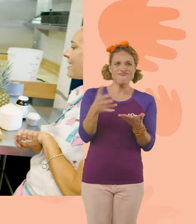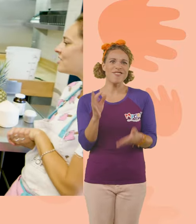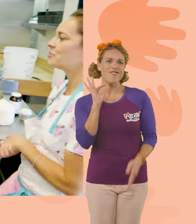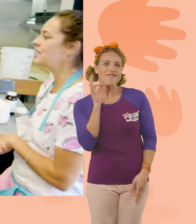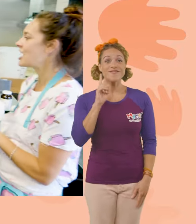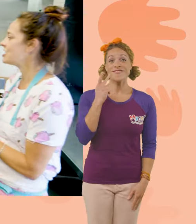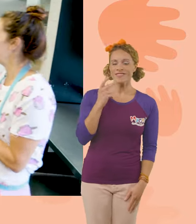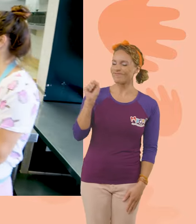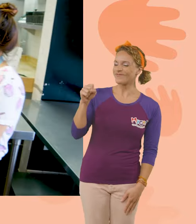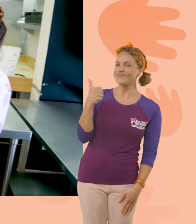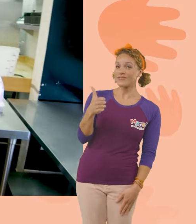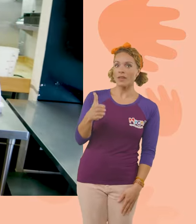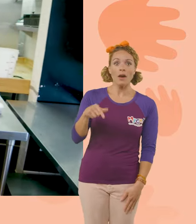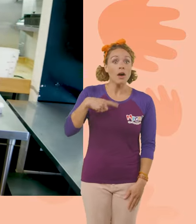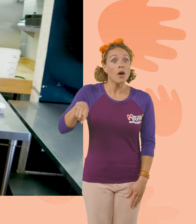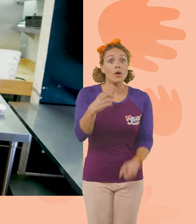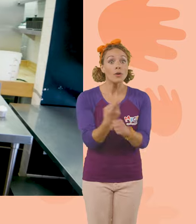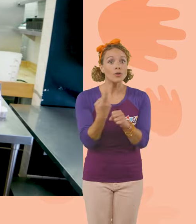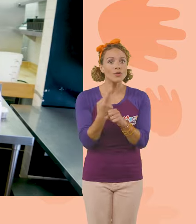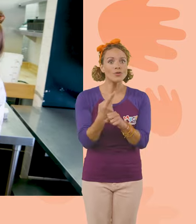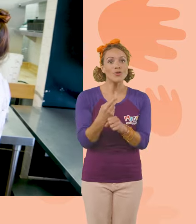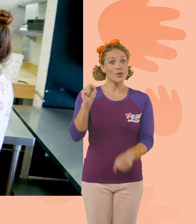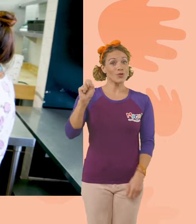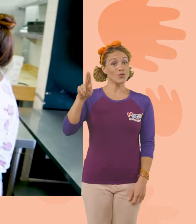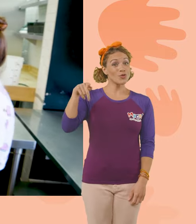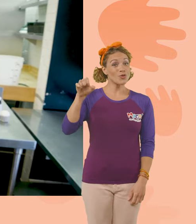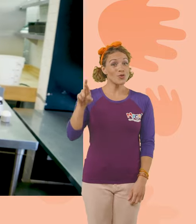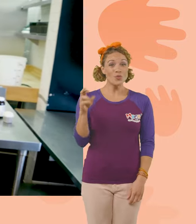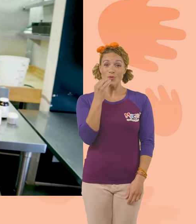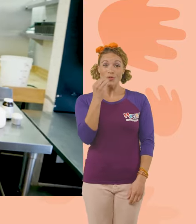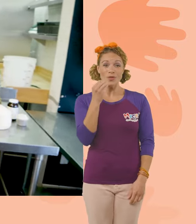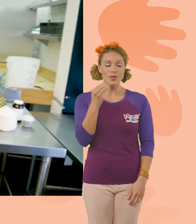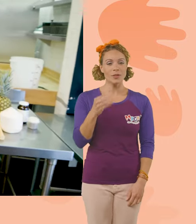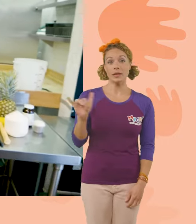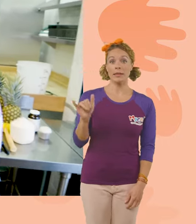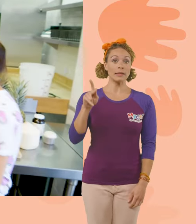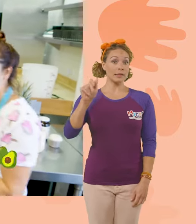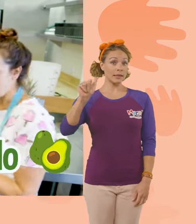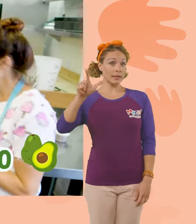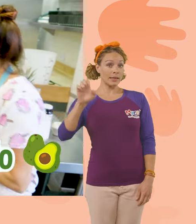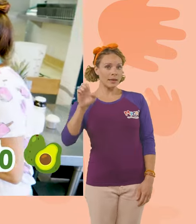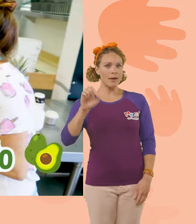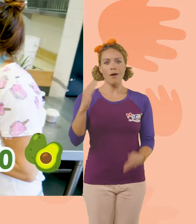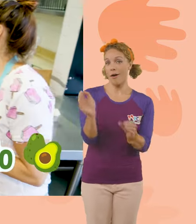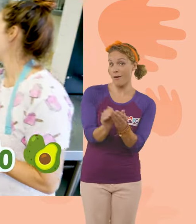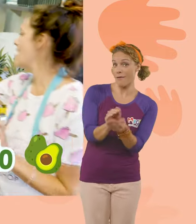Yep, you got it. We actually use a lot of superfoods in our popsicles. So you'll see kale and